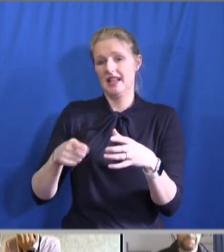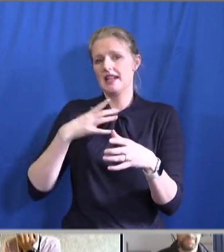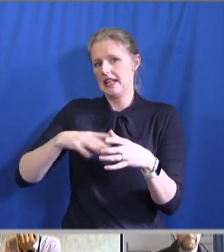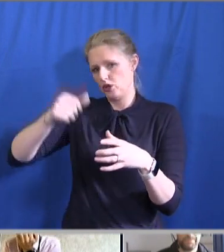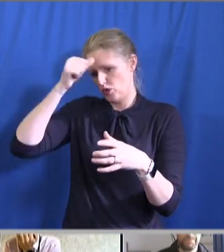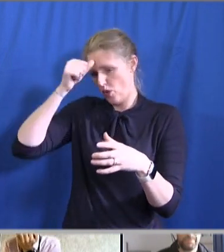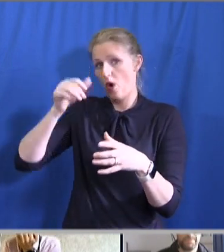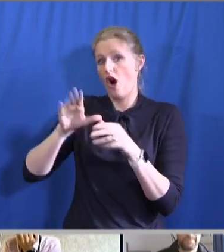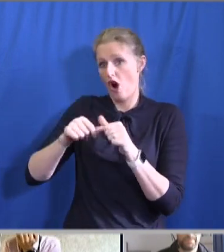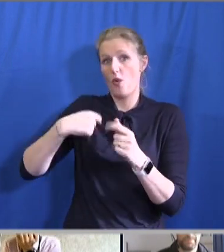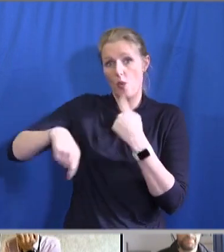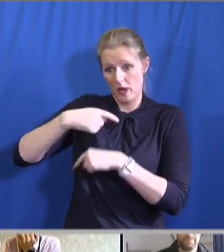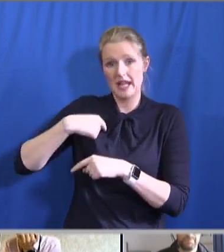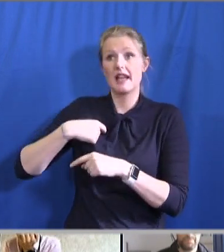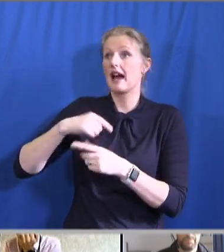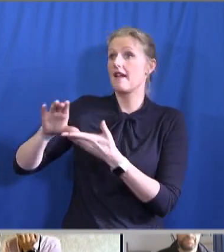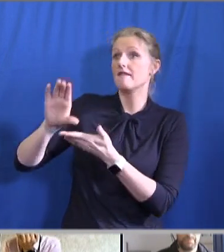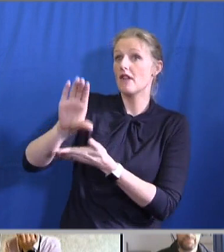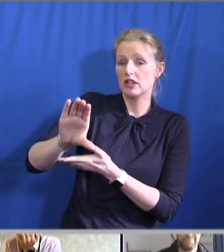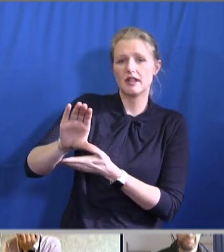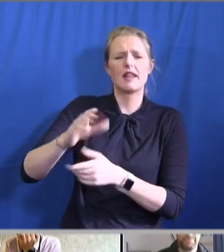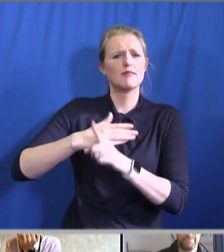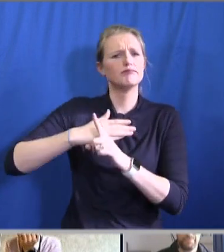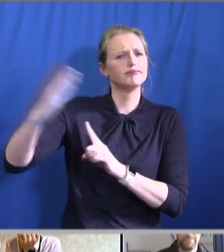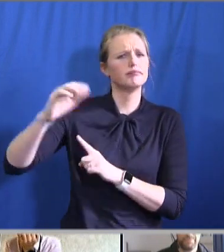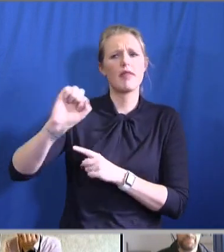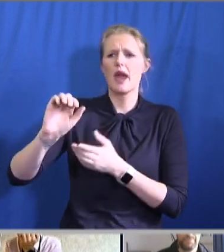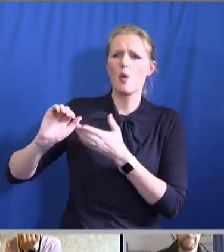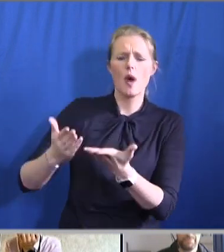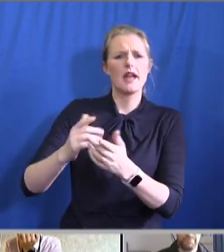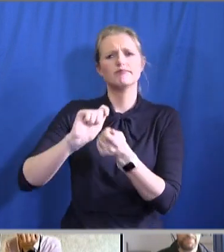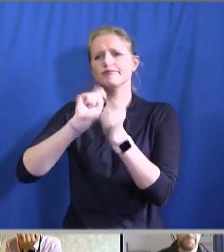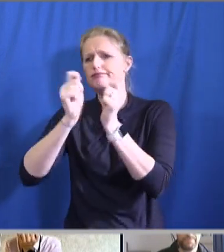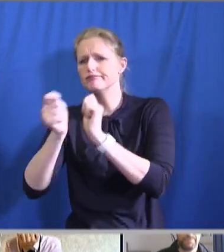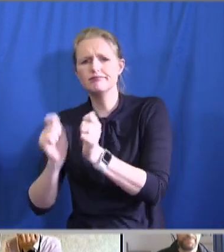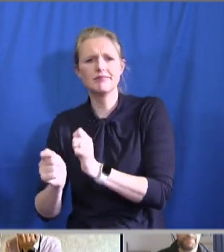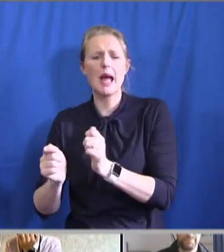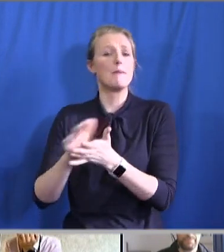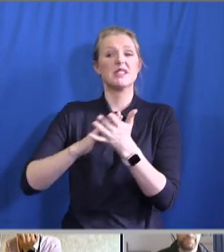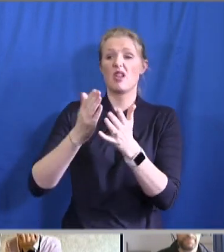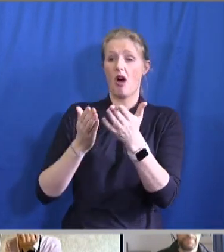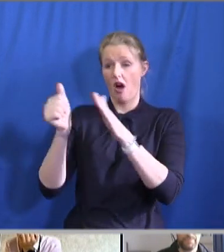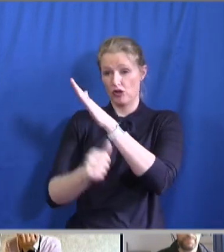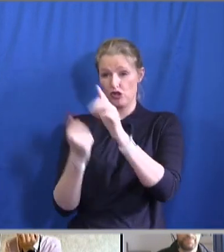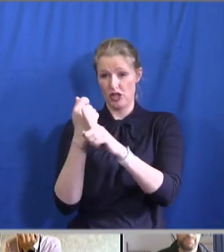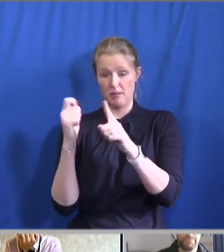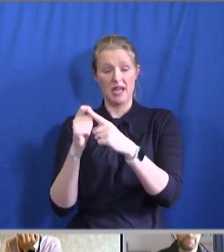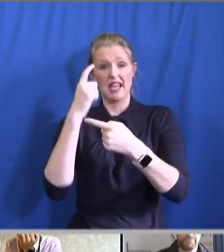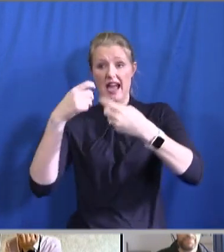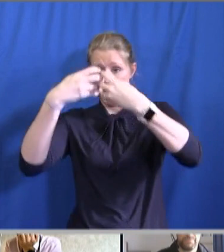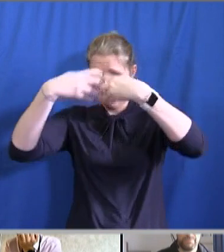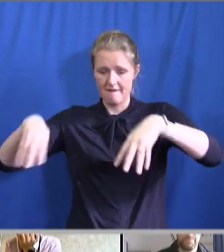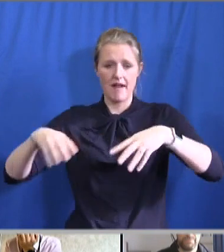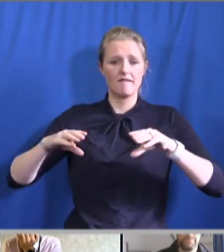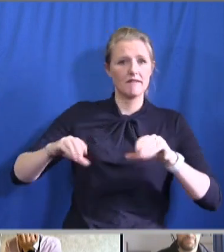from a workforce capacity point of view, where we can bring in those physiotherapists, pharmacists, social workers